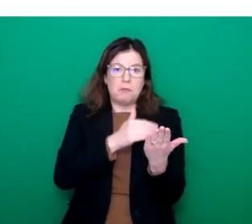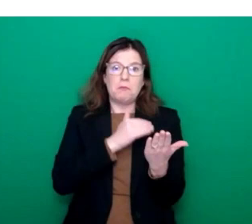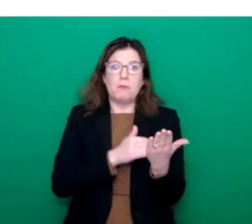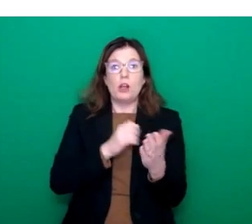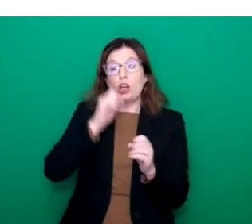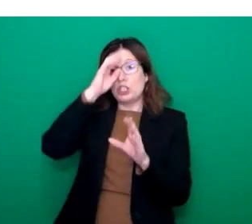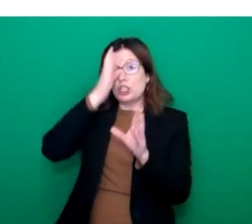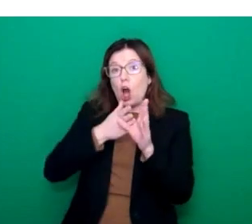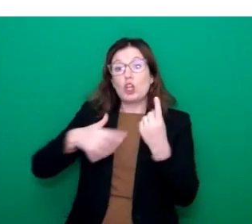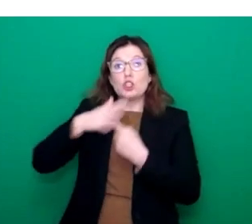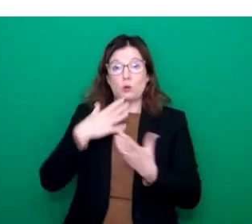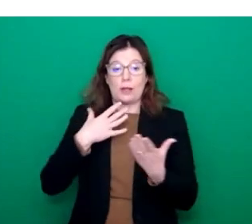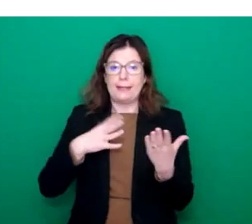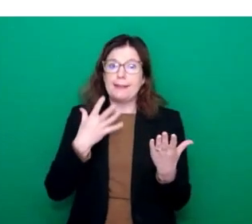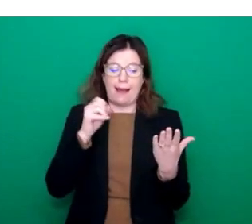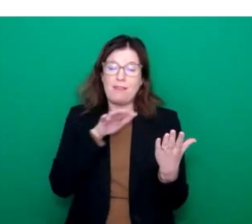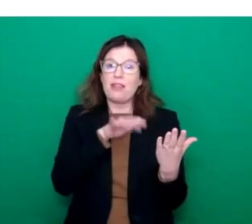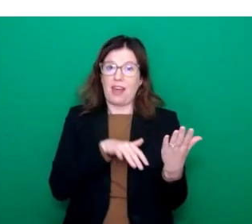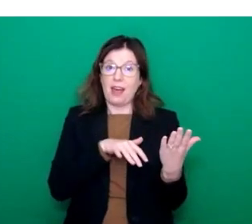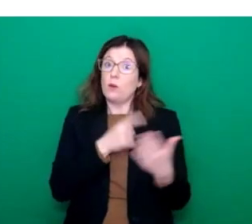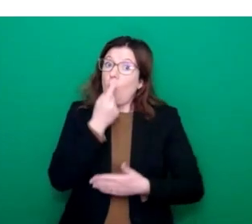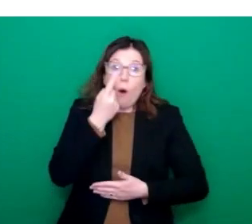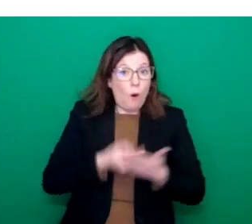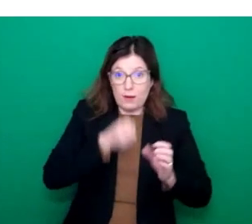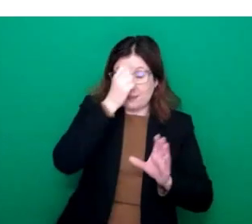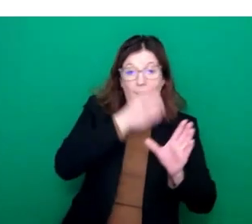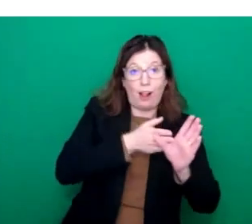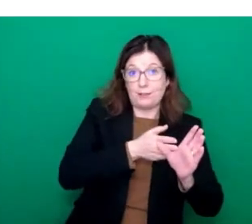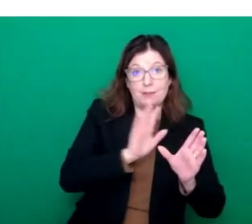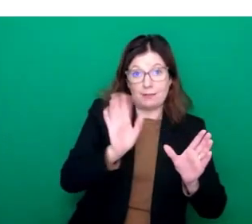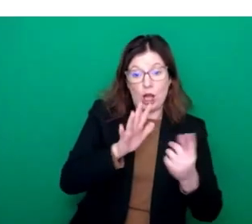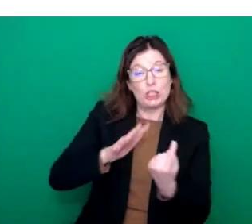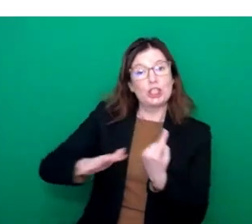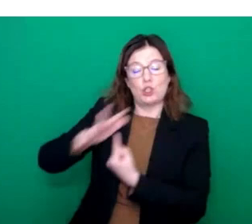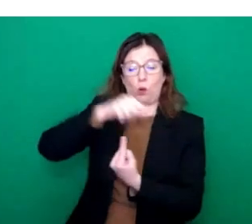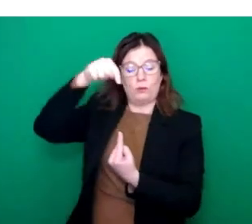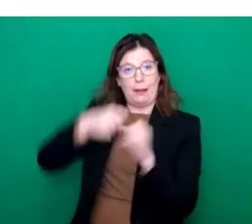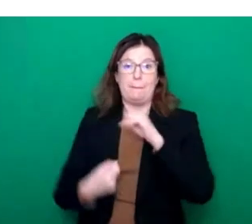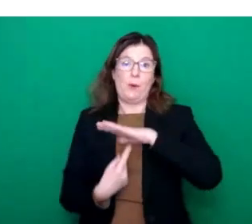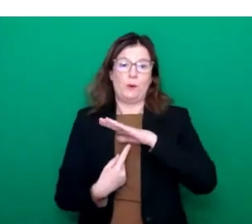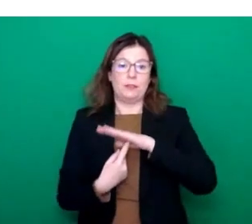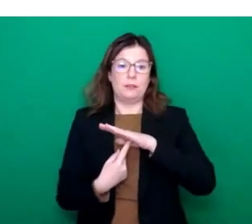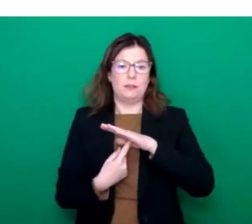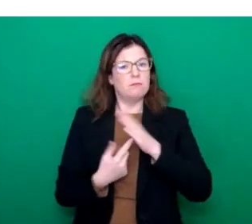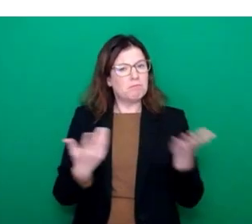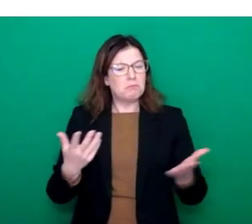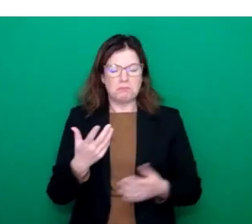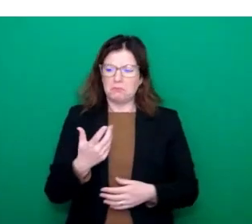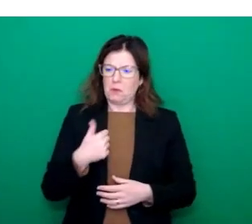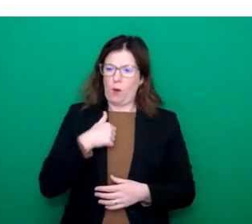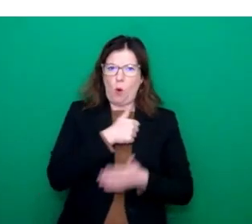psychosocial needs, not just psychological, but looking also at the social. We talk about holistic, but we can't think